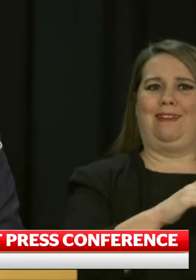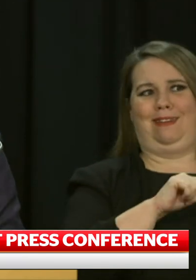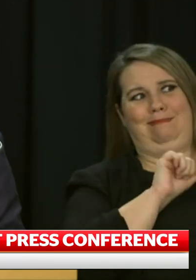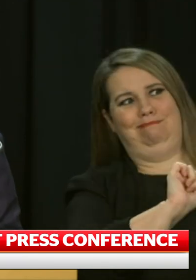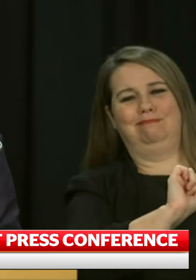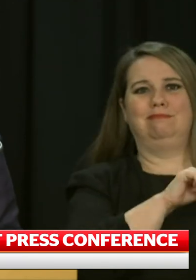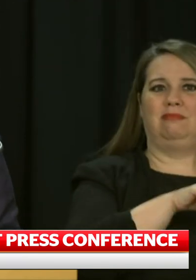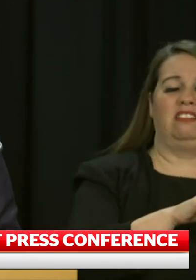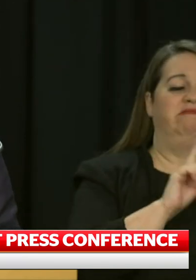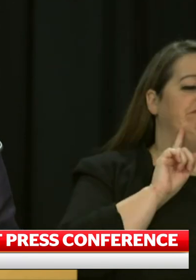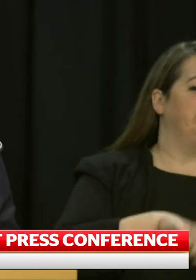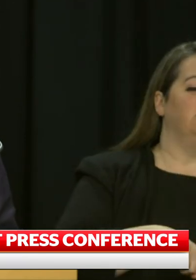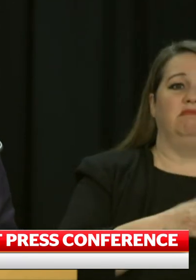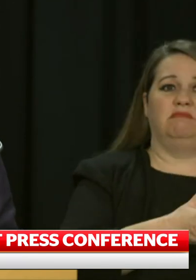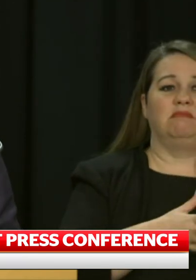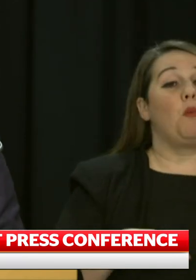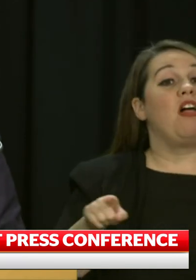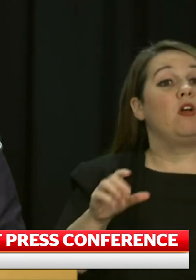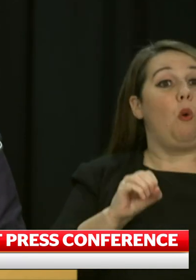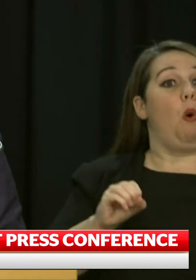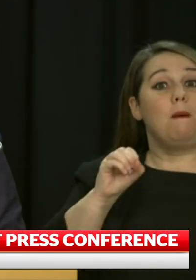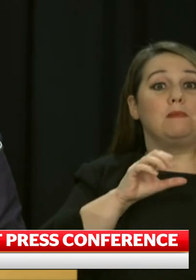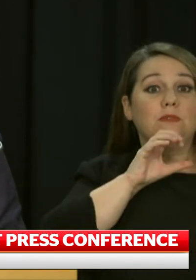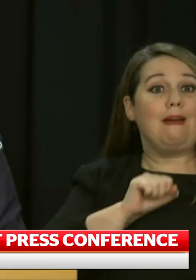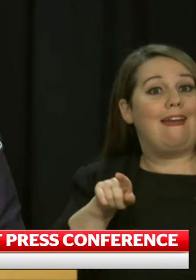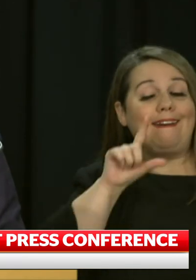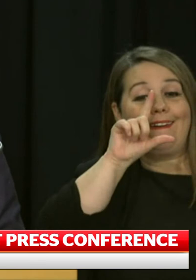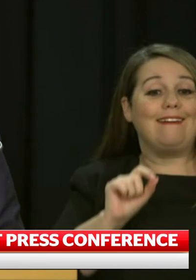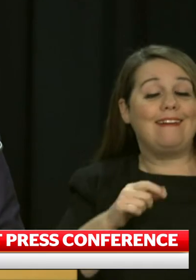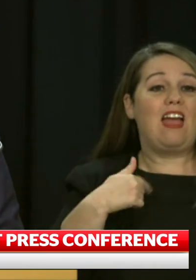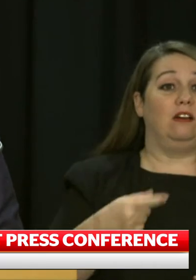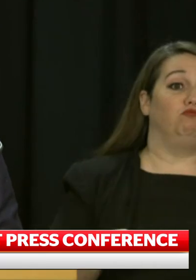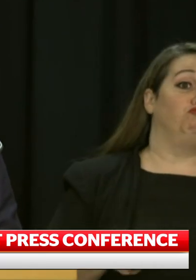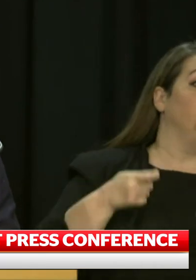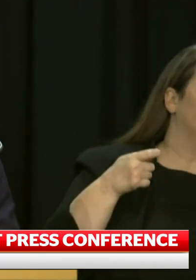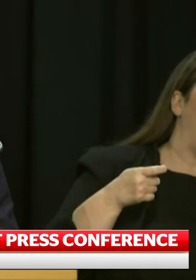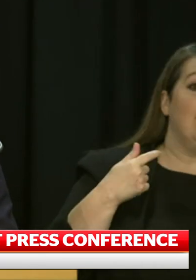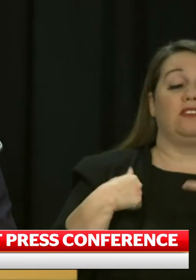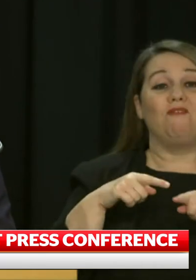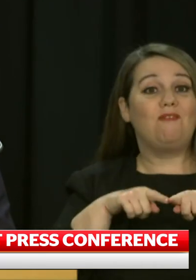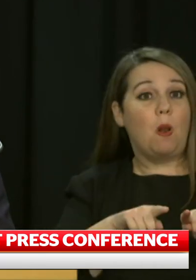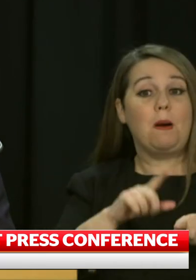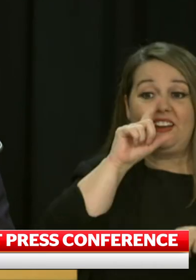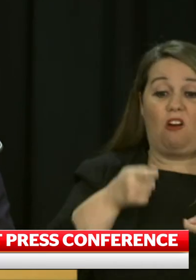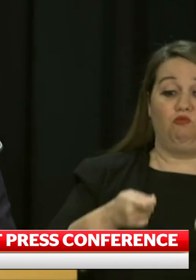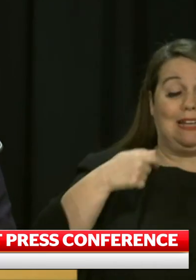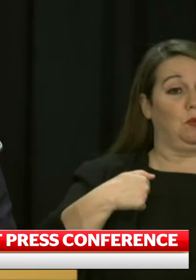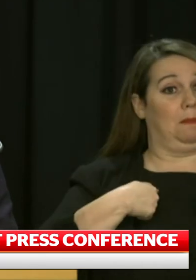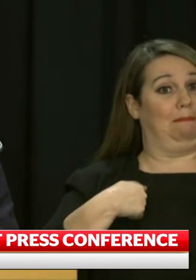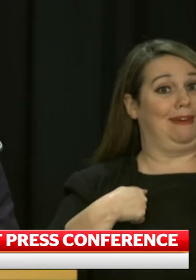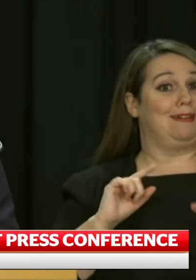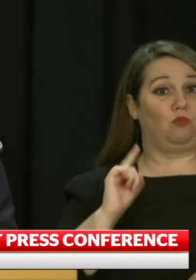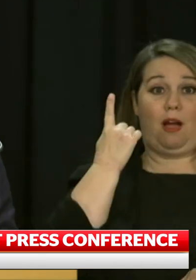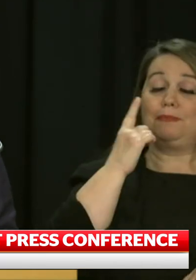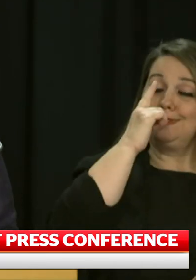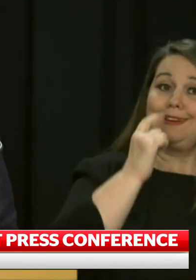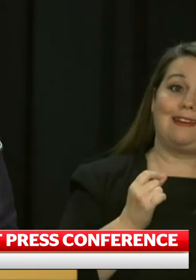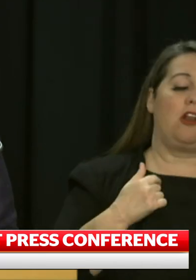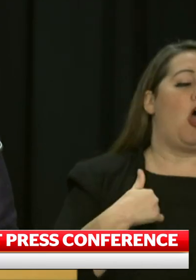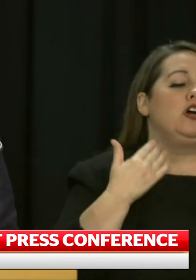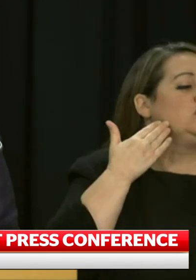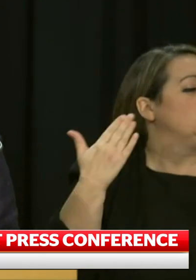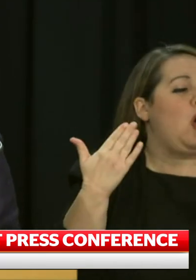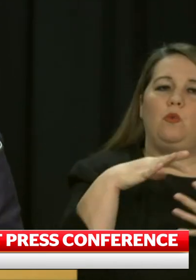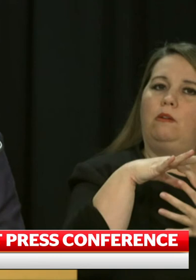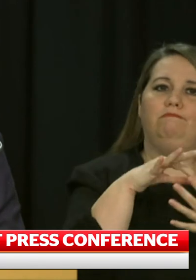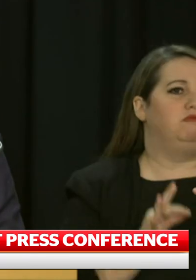has the ability to follow that up. And the Ombudsman, of course, has the ability to raise issues with me as Prime Minister in the event that he wished to do that. I don't know all of the specifics